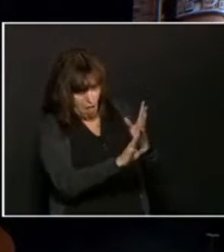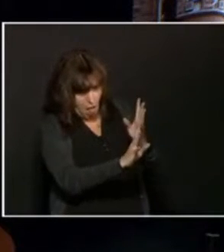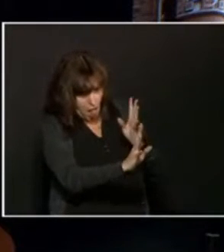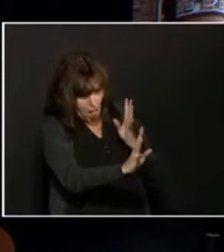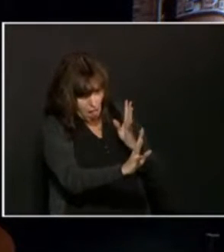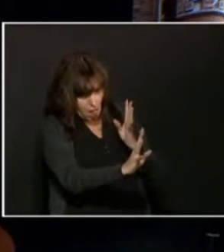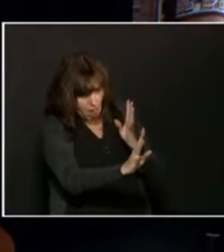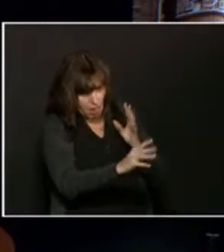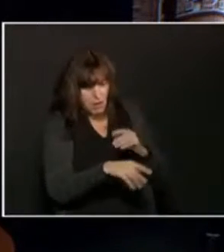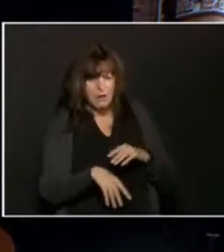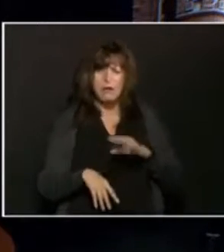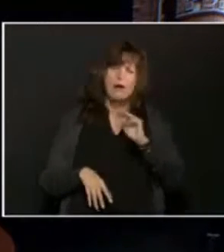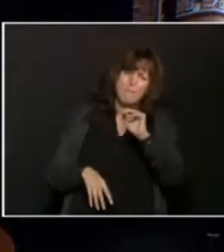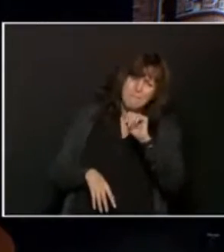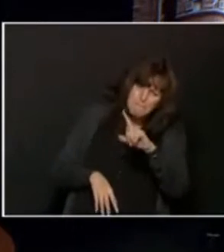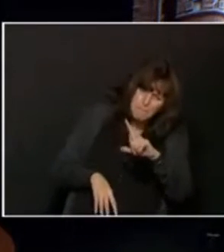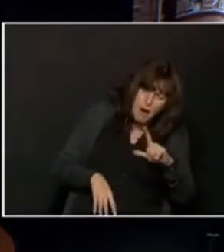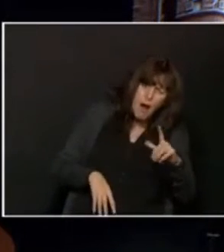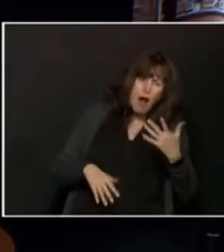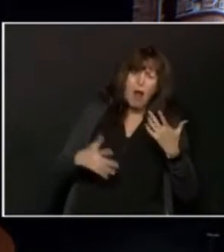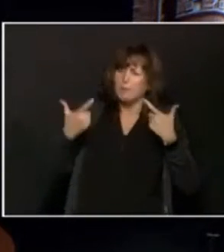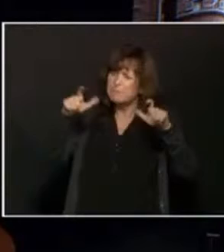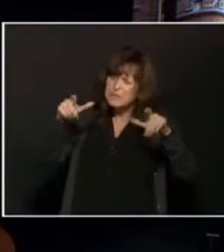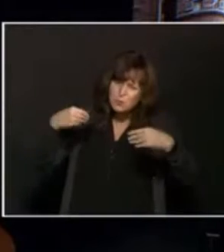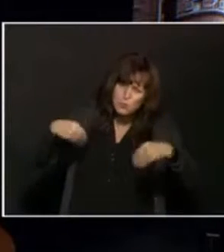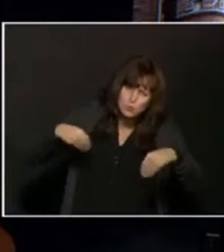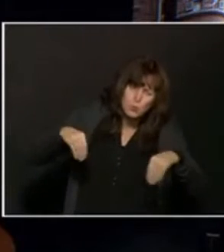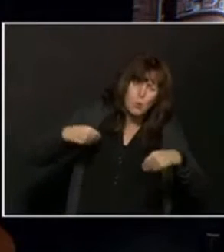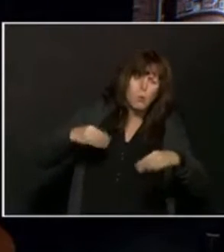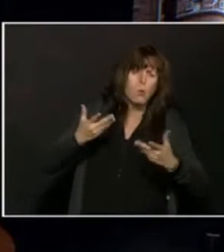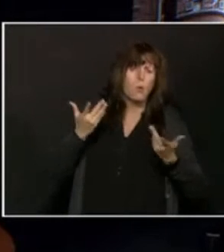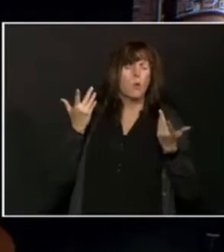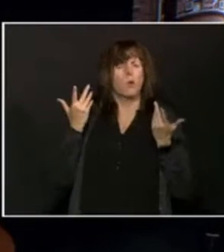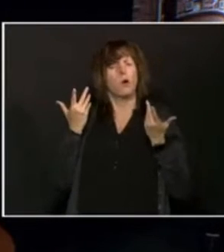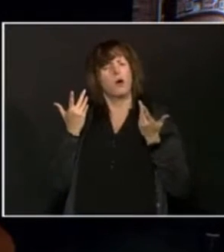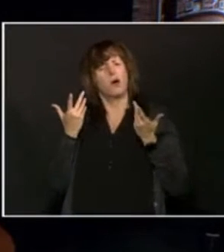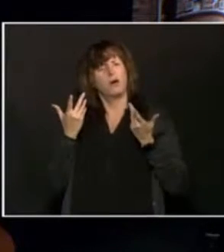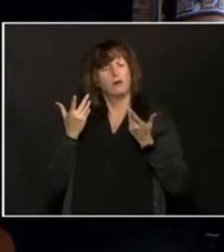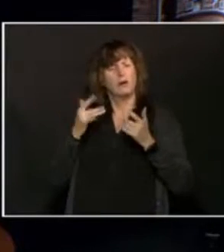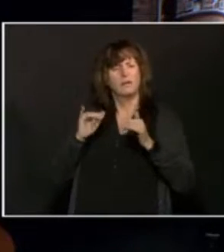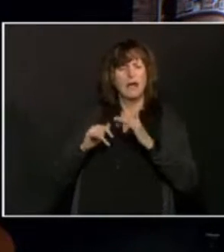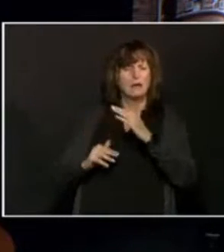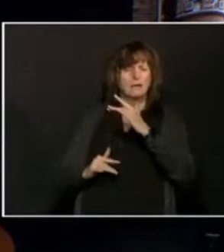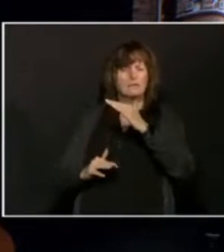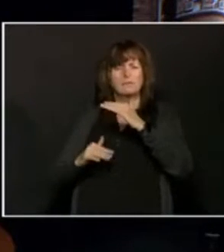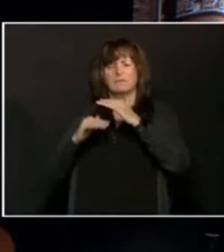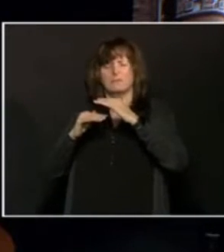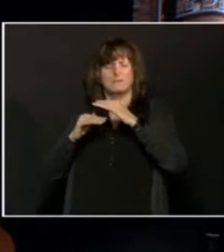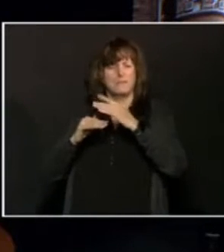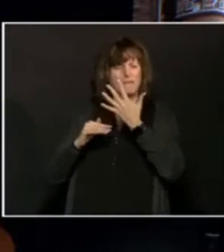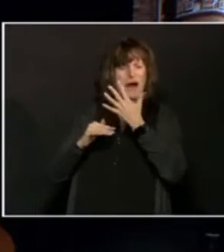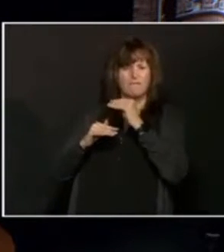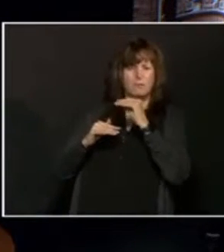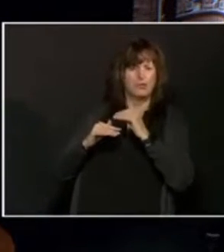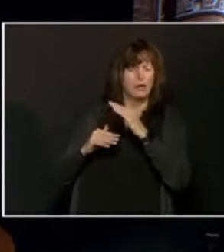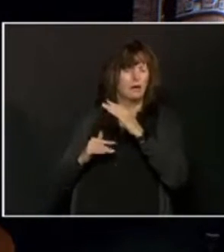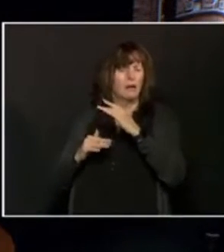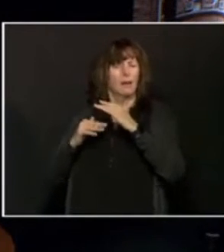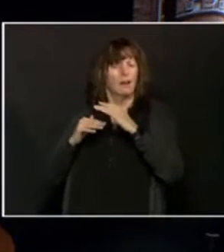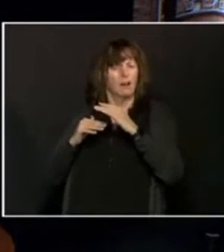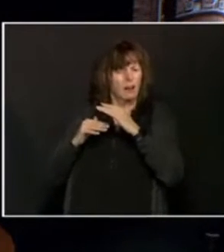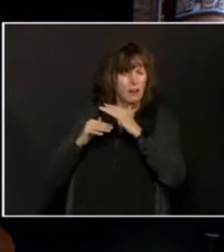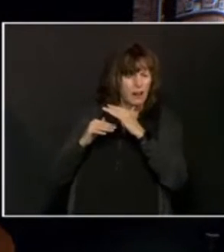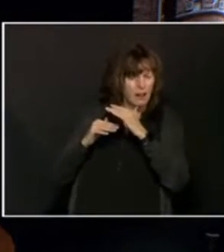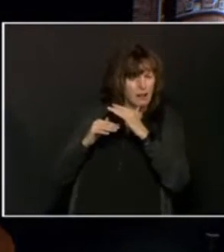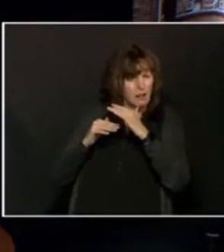capacity limitations right now for those who are in the gray lockdown zones, but just across the board, are you